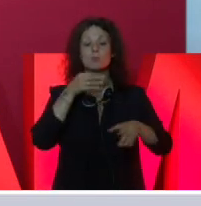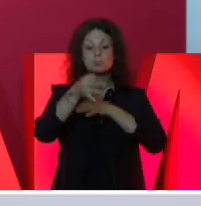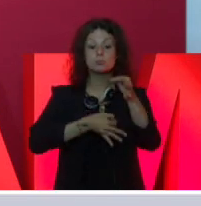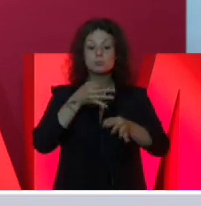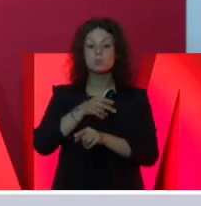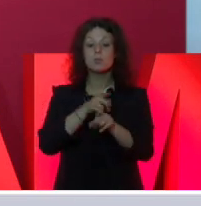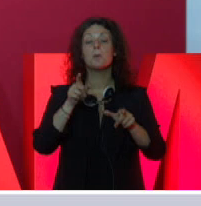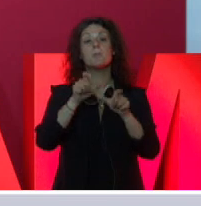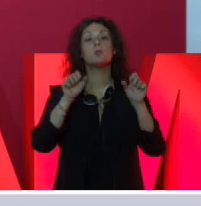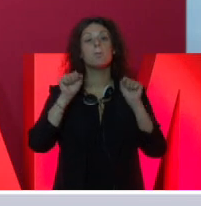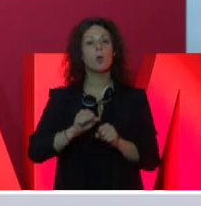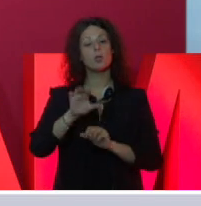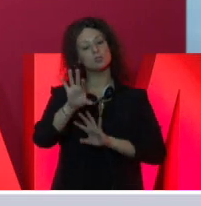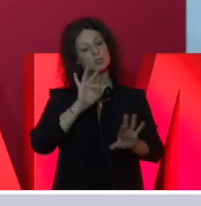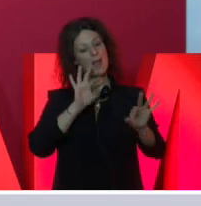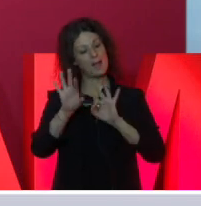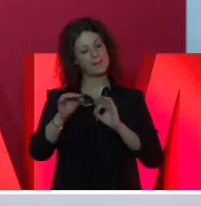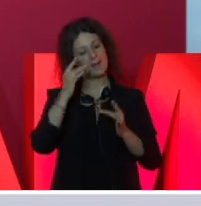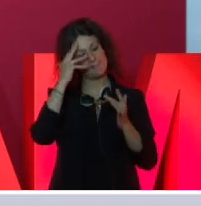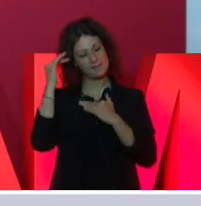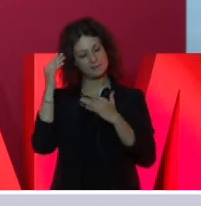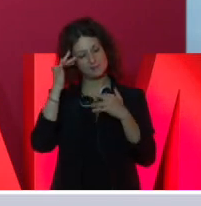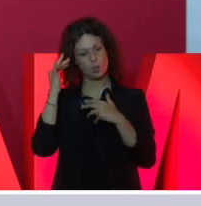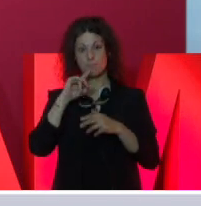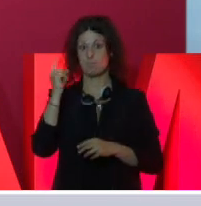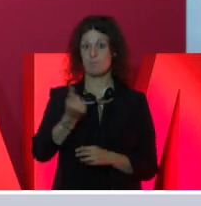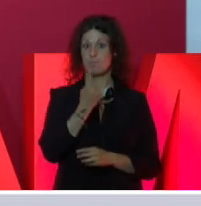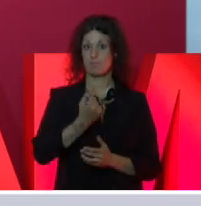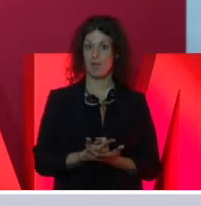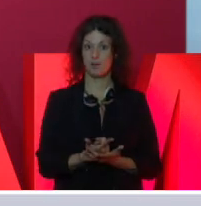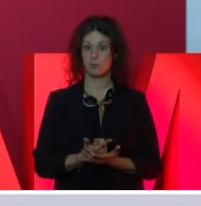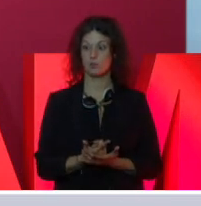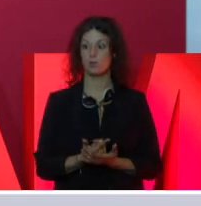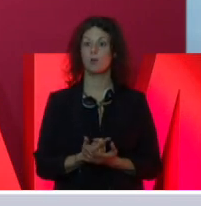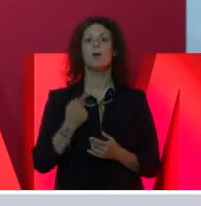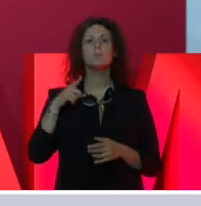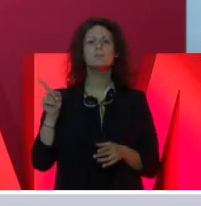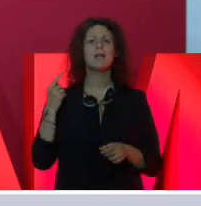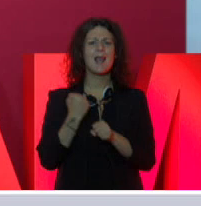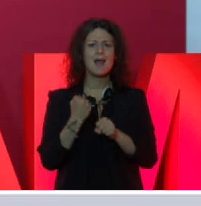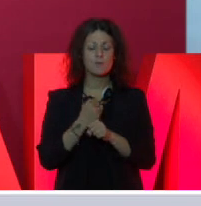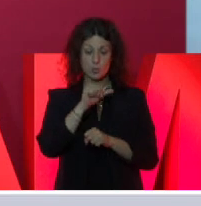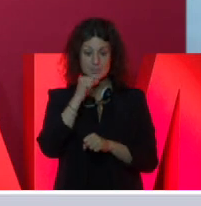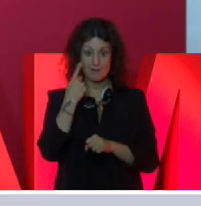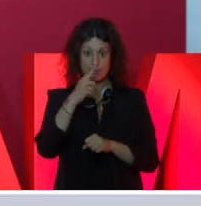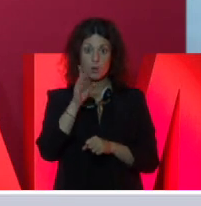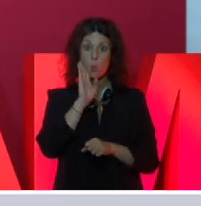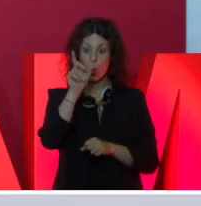logics behind their decisions. So this thing is not there